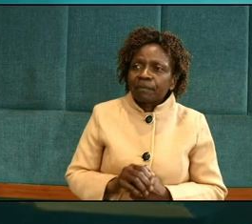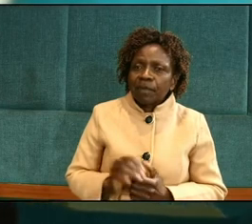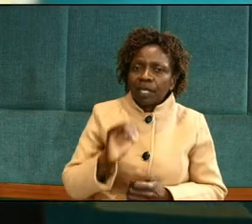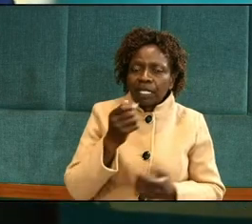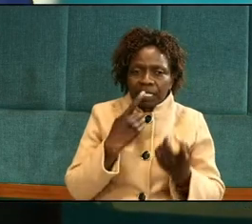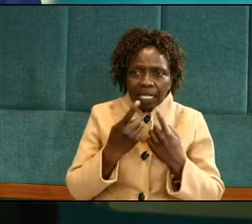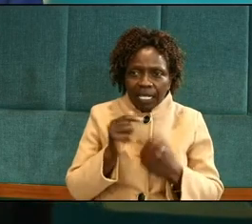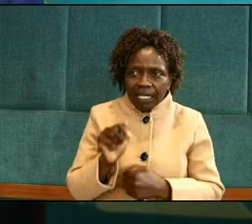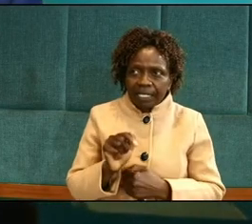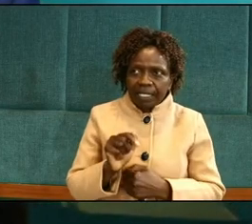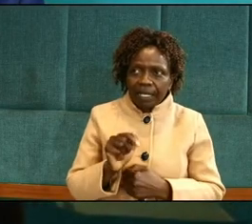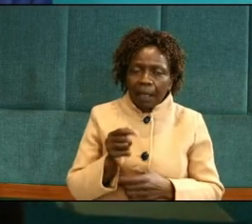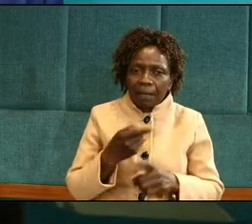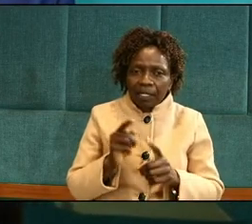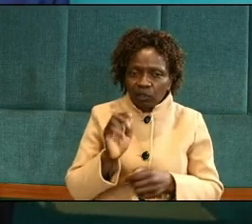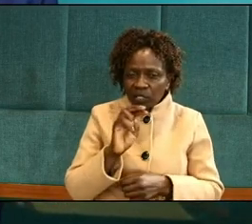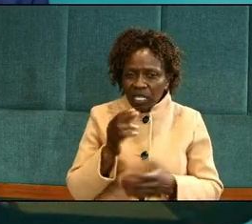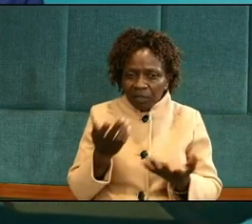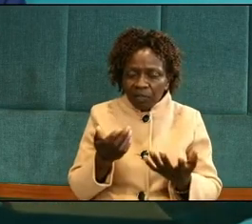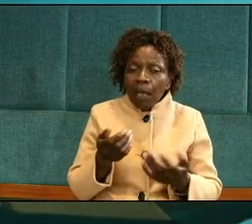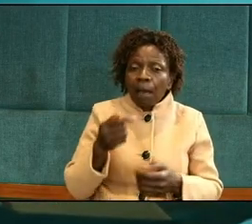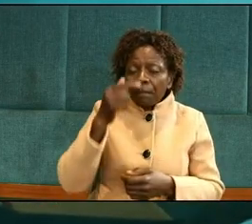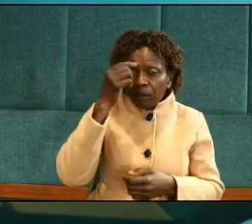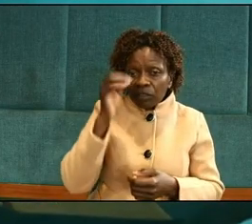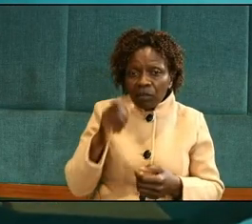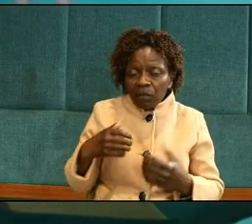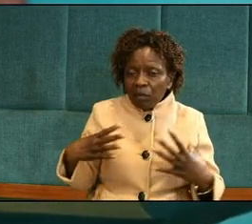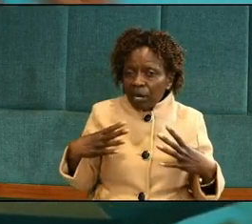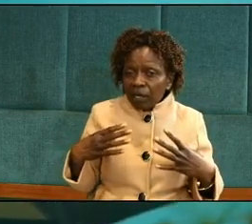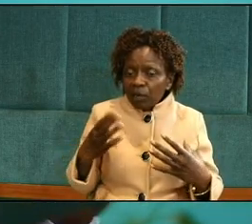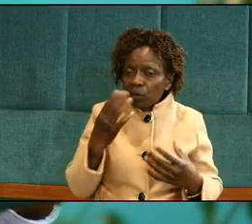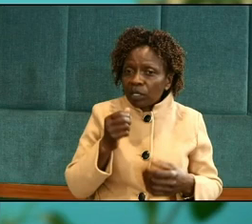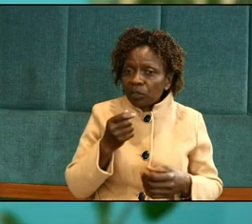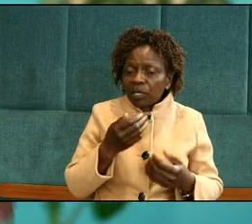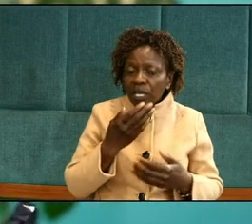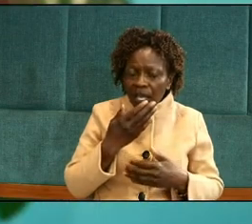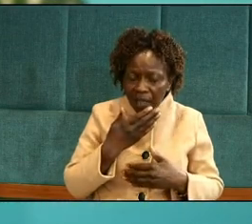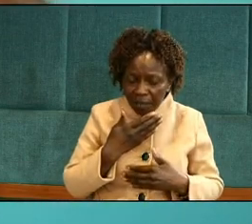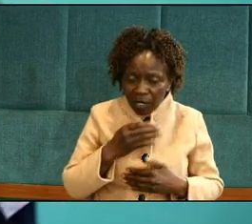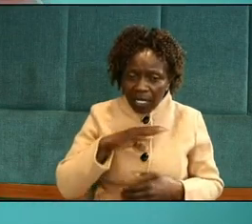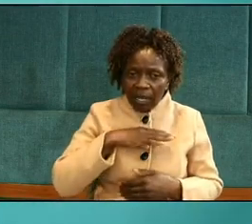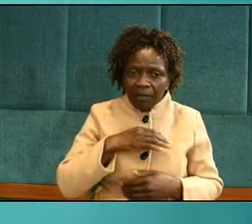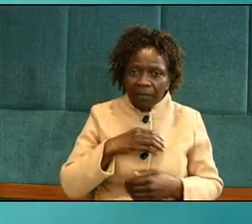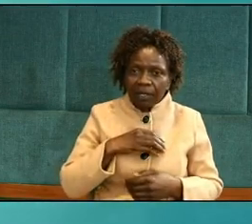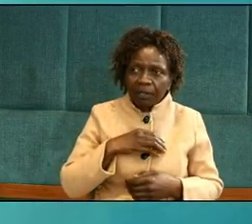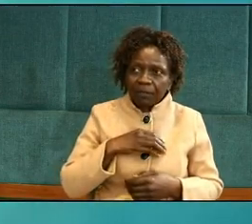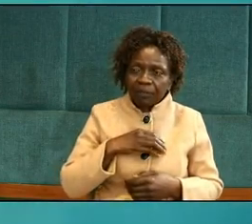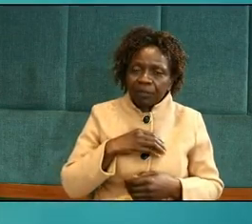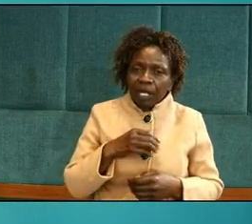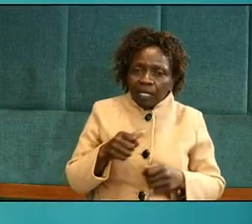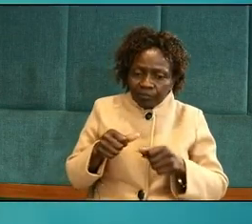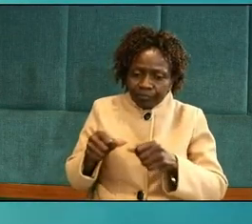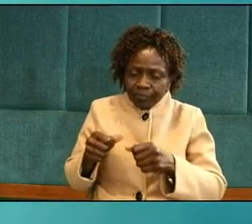Just say it. But you see, because of pride, we don't want to be humble enough and treasure each other